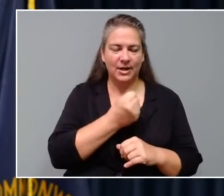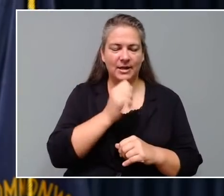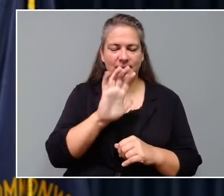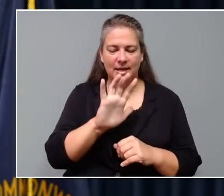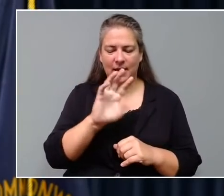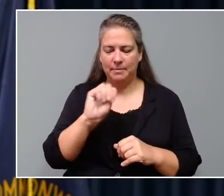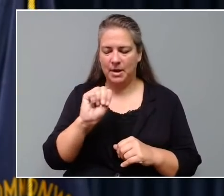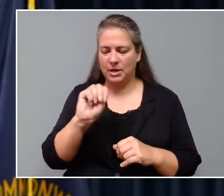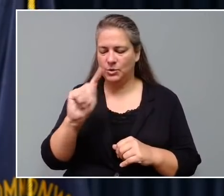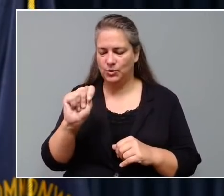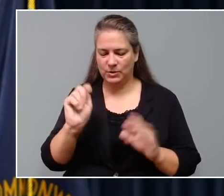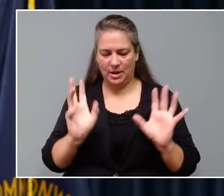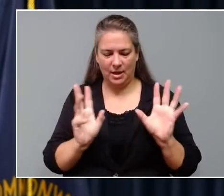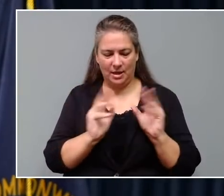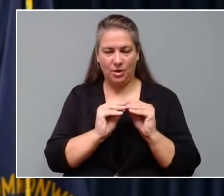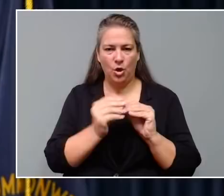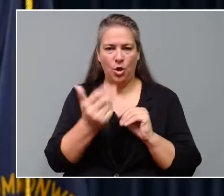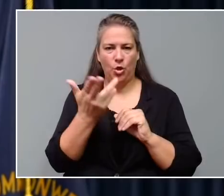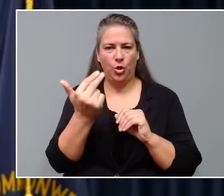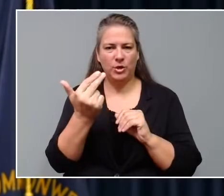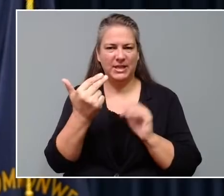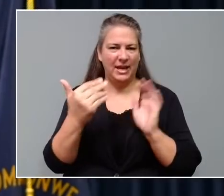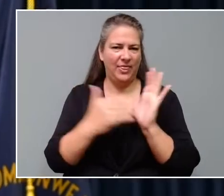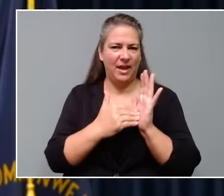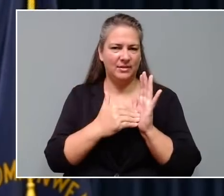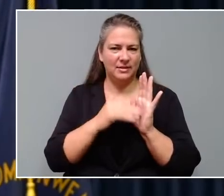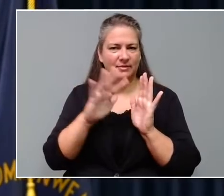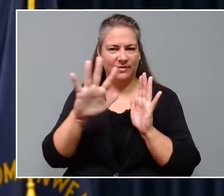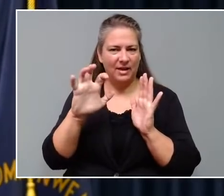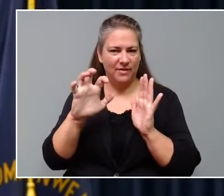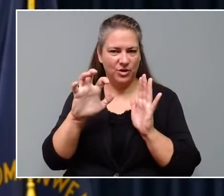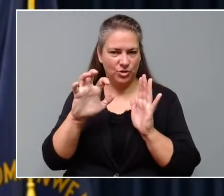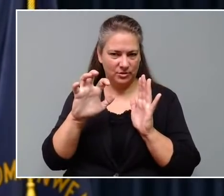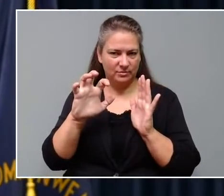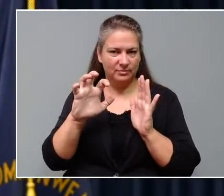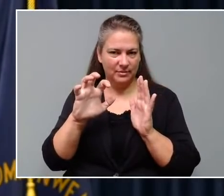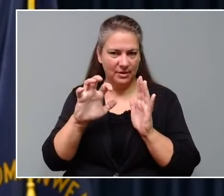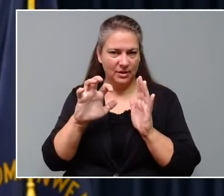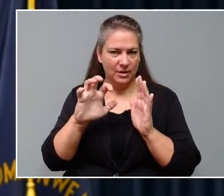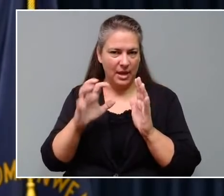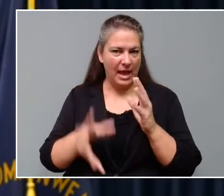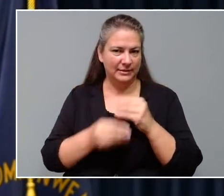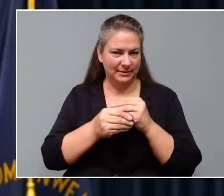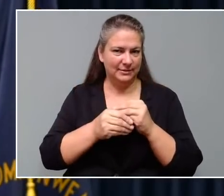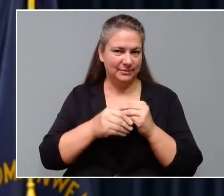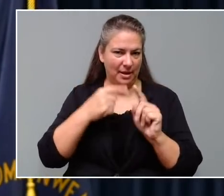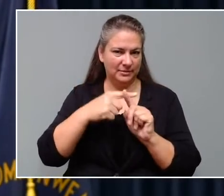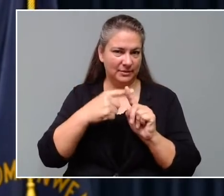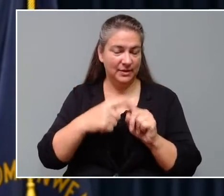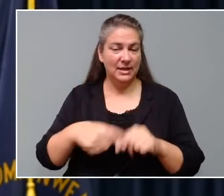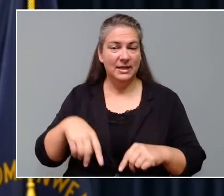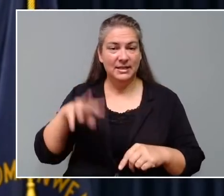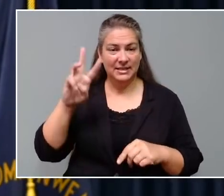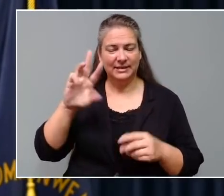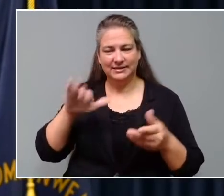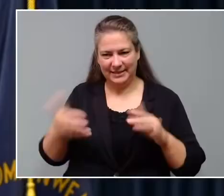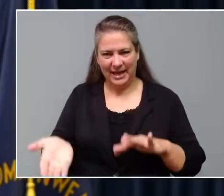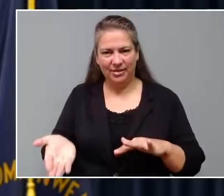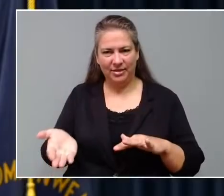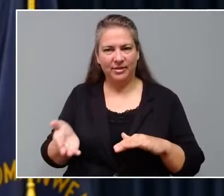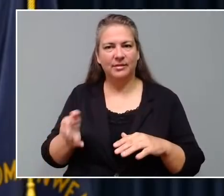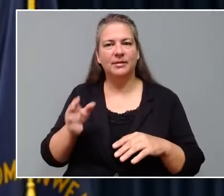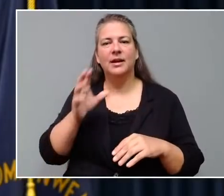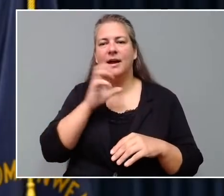combined, 13,005 new cases, 60 new deaths. 8 of those deaths are Kentuckians under 50